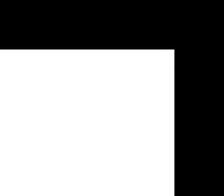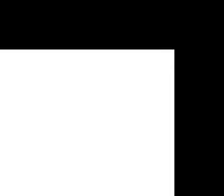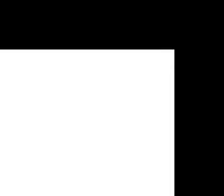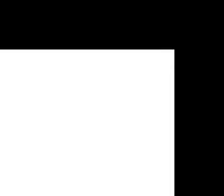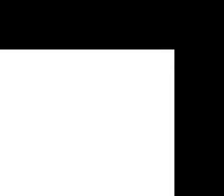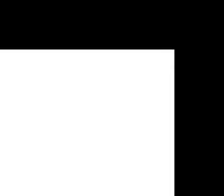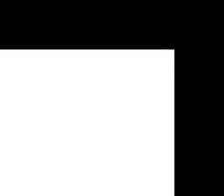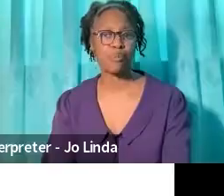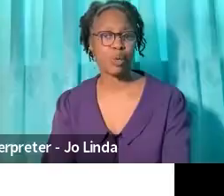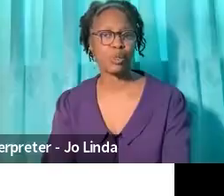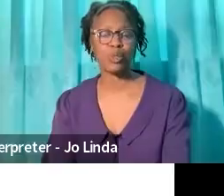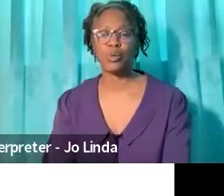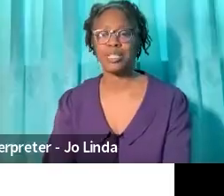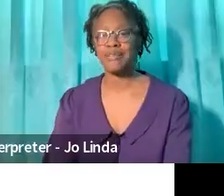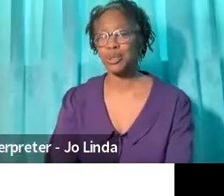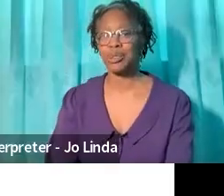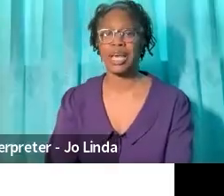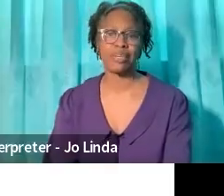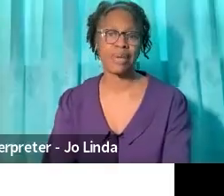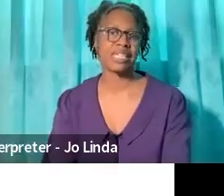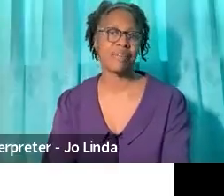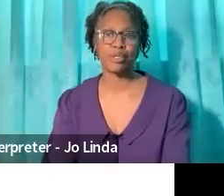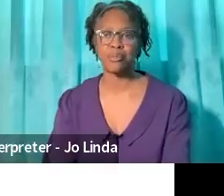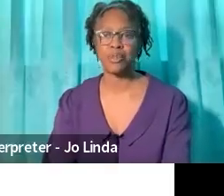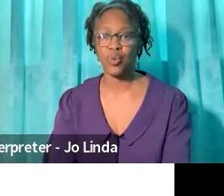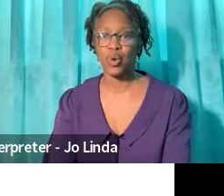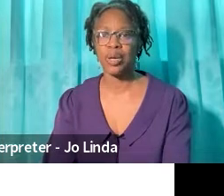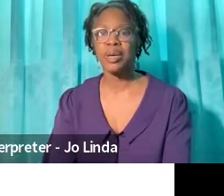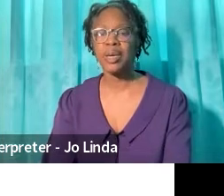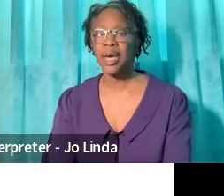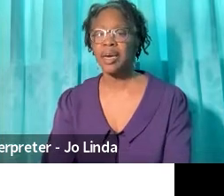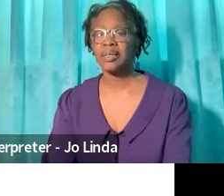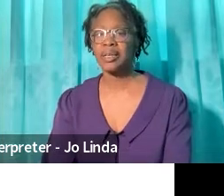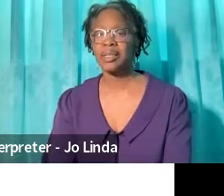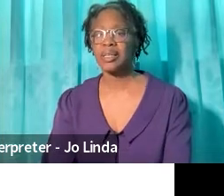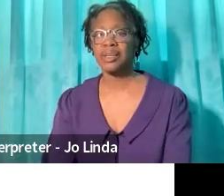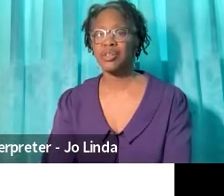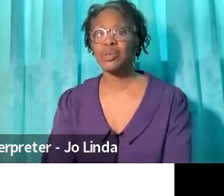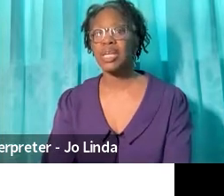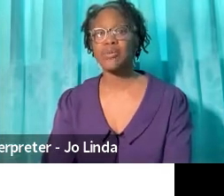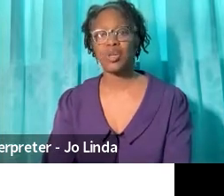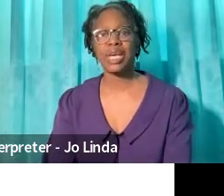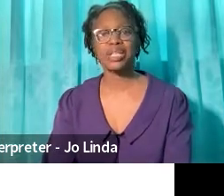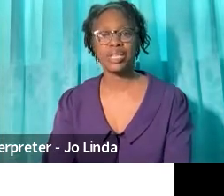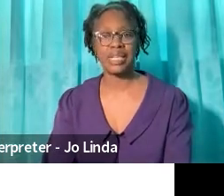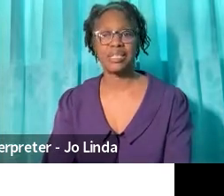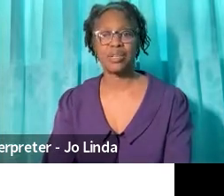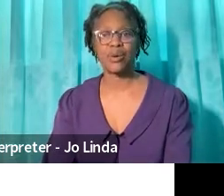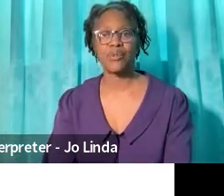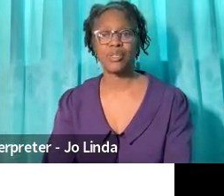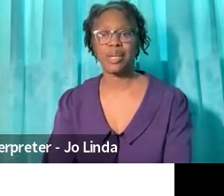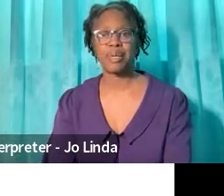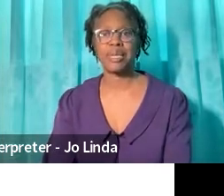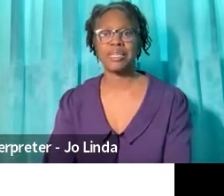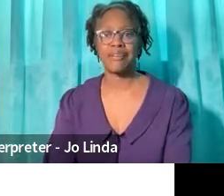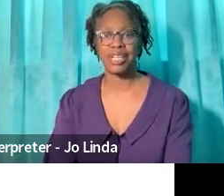never experienced having exposure to a deaf person, having met a deaf person before. And there are unique communication needs. You know,